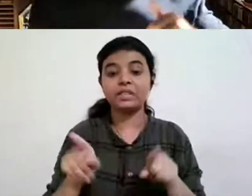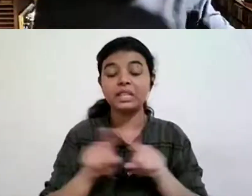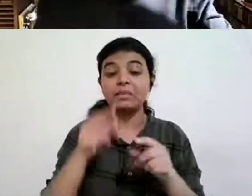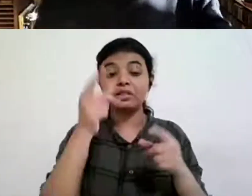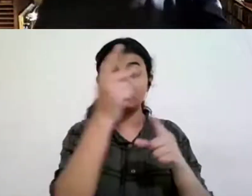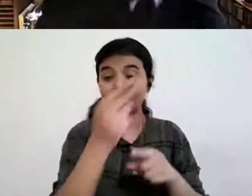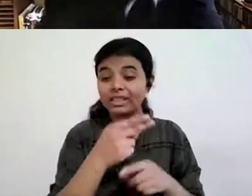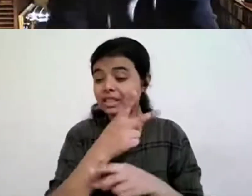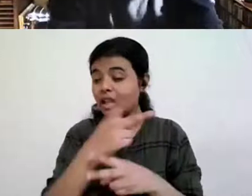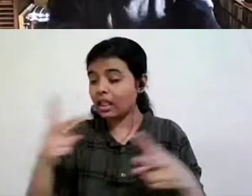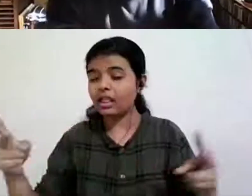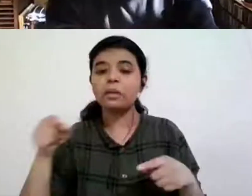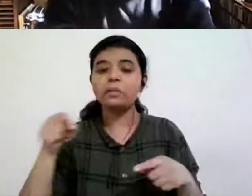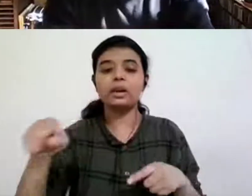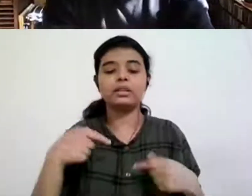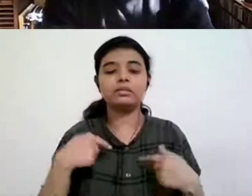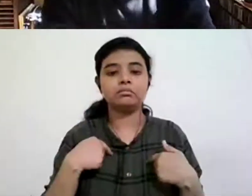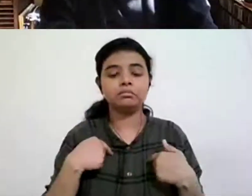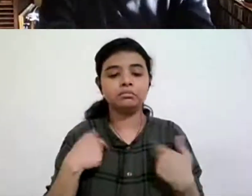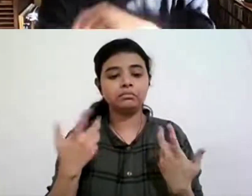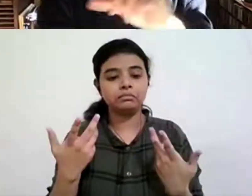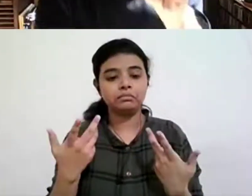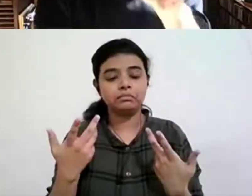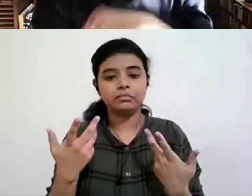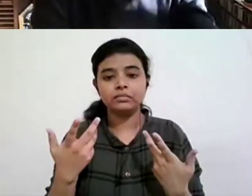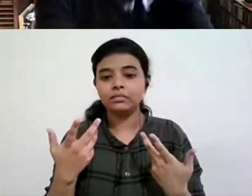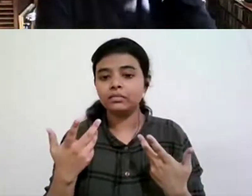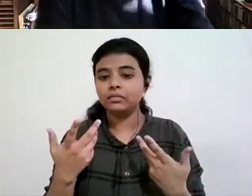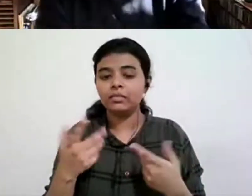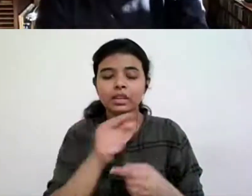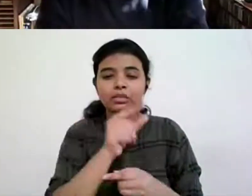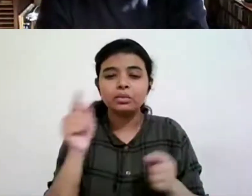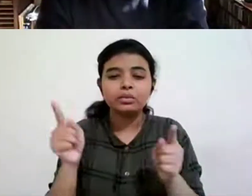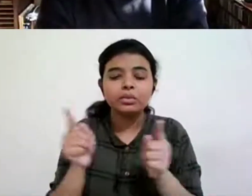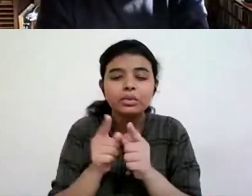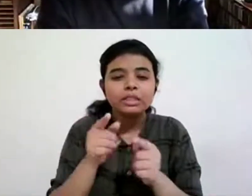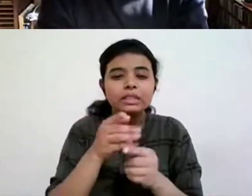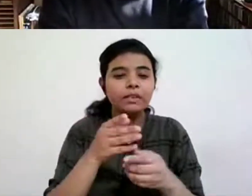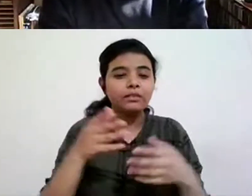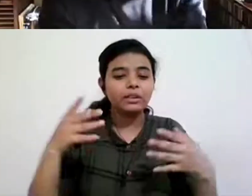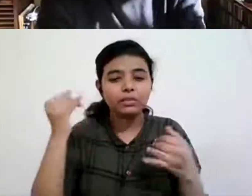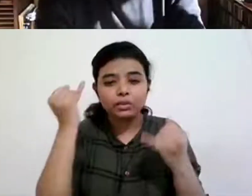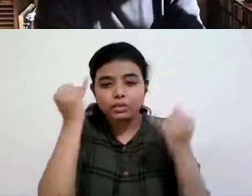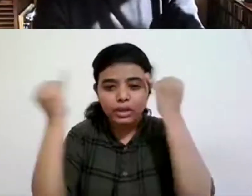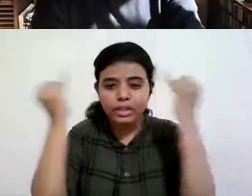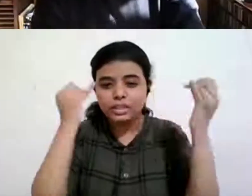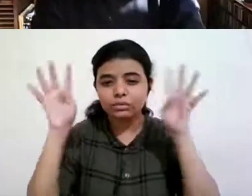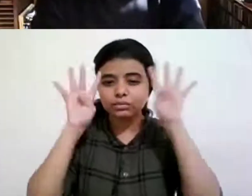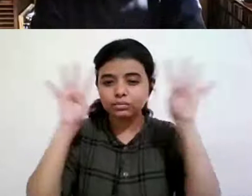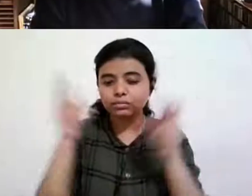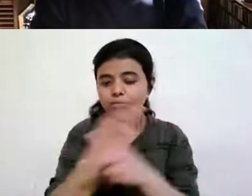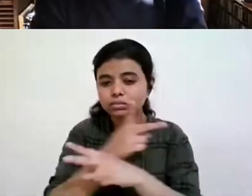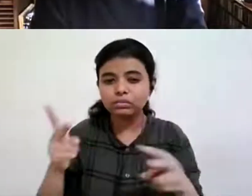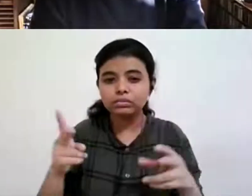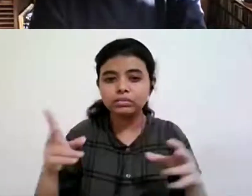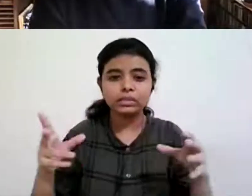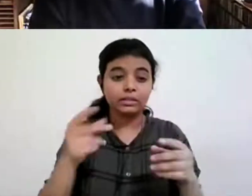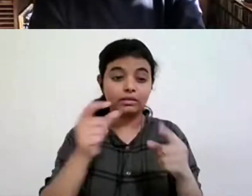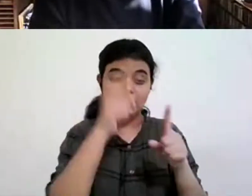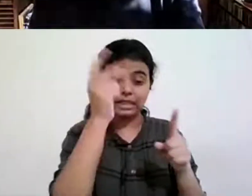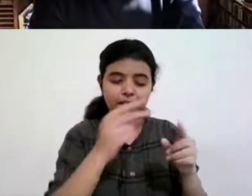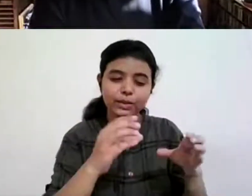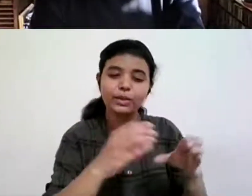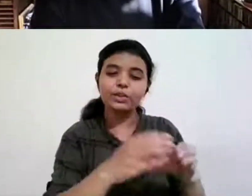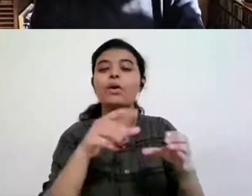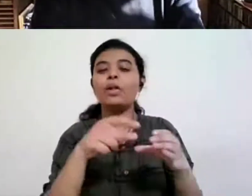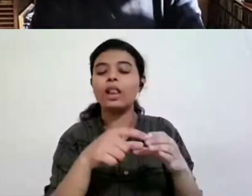so far, only like a very, very little part of the creative world of designers